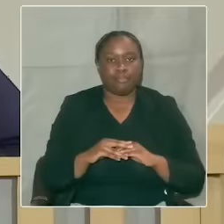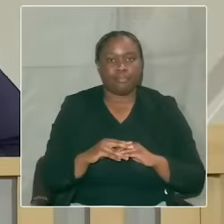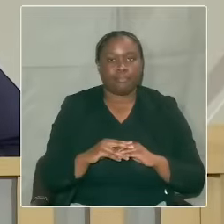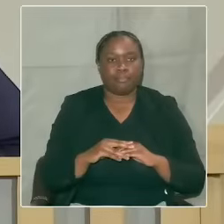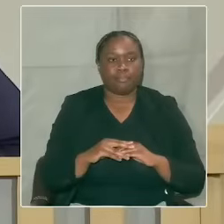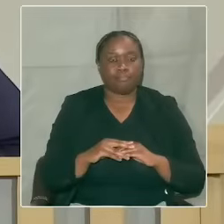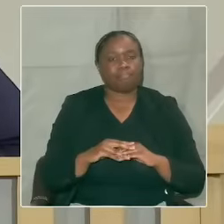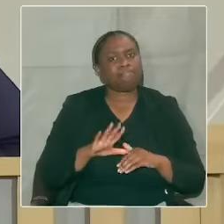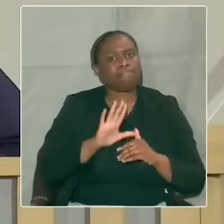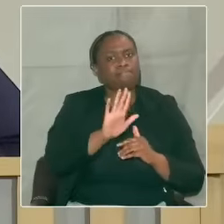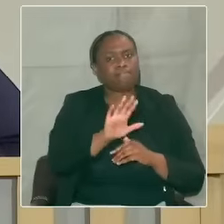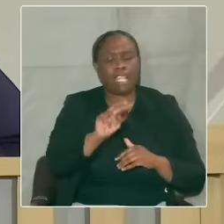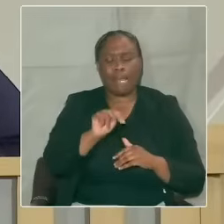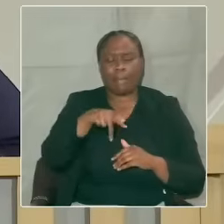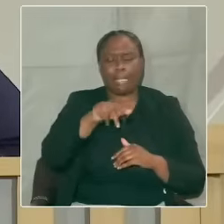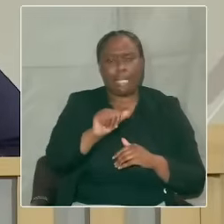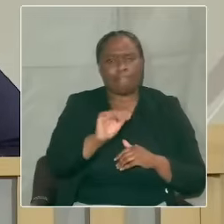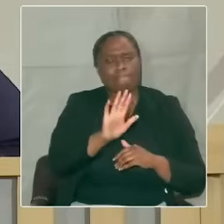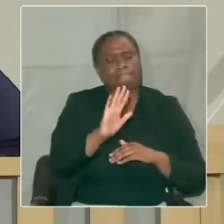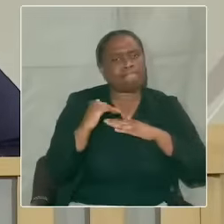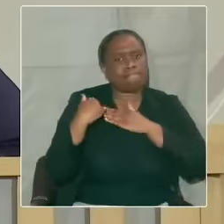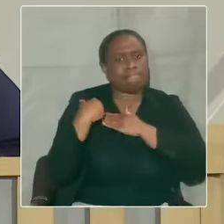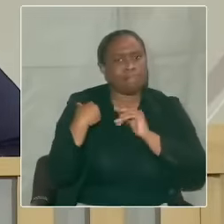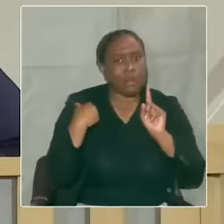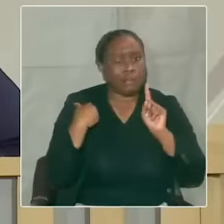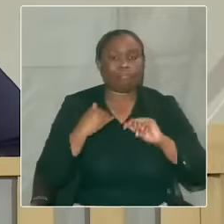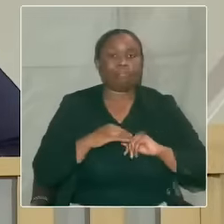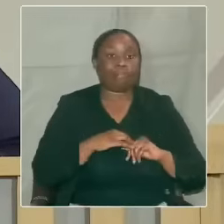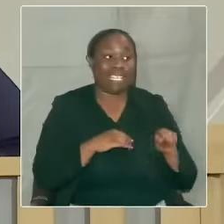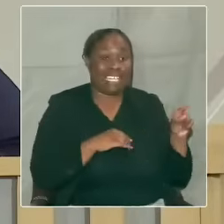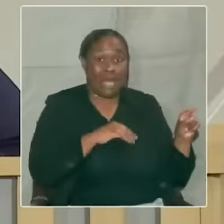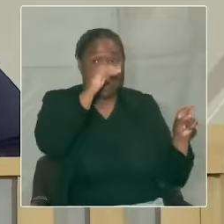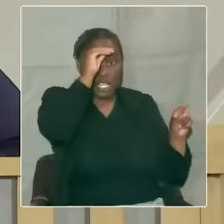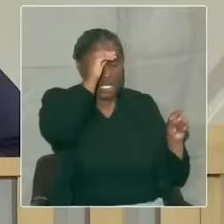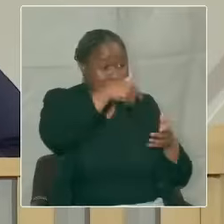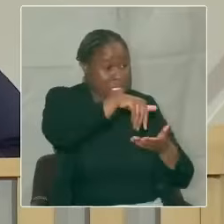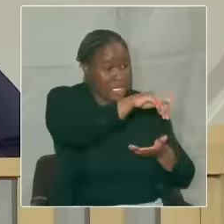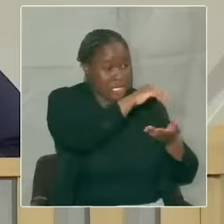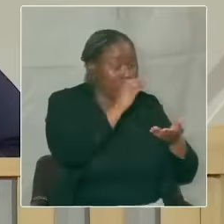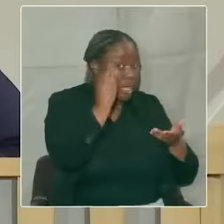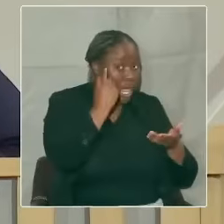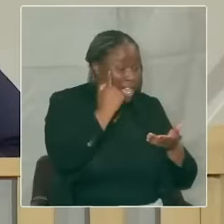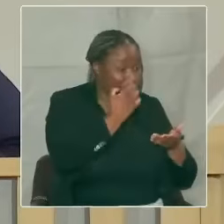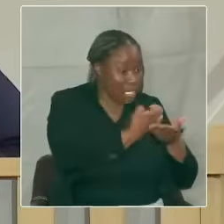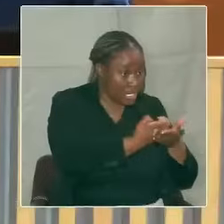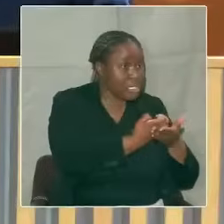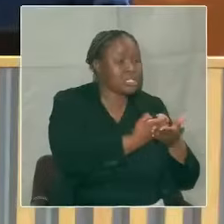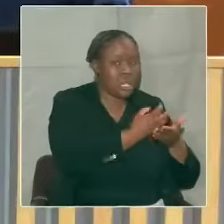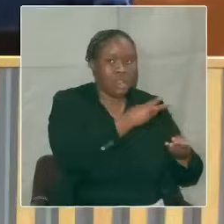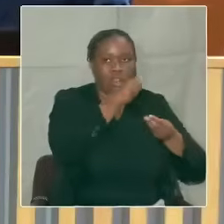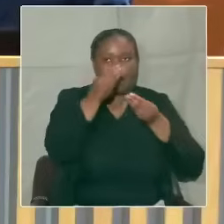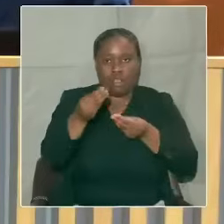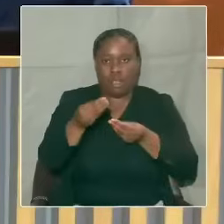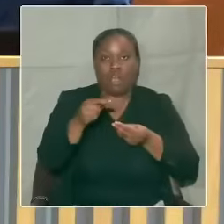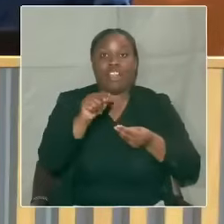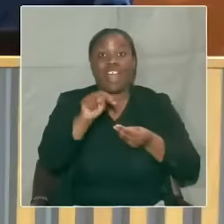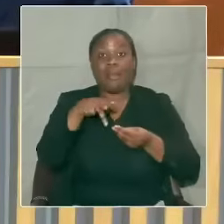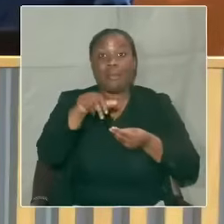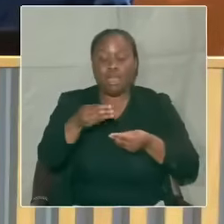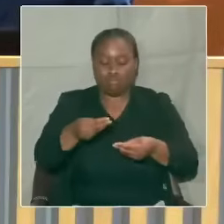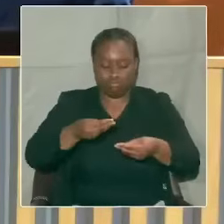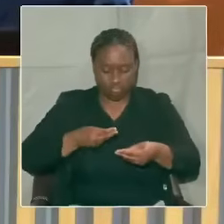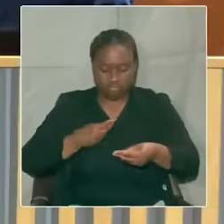for deciding whether there is sufficient evidence exists to prosecute or not to